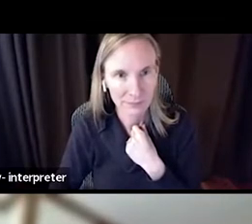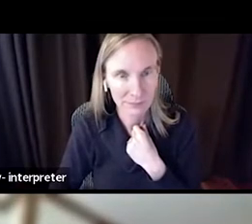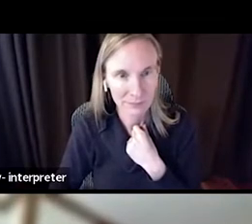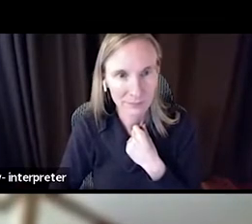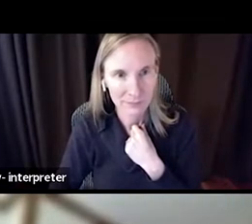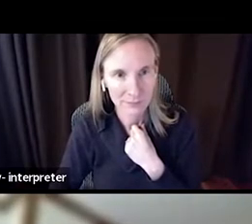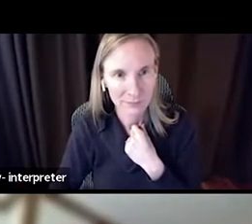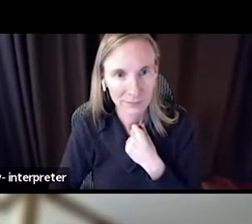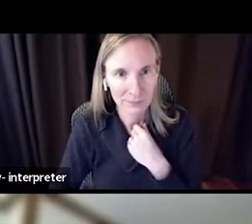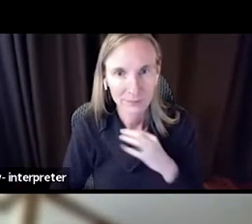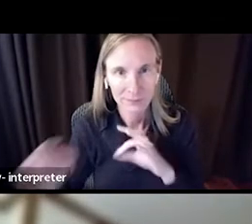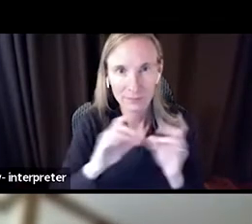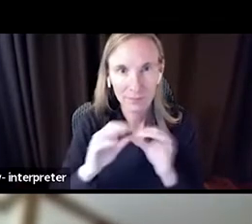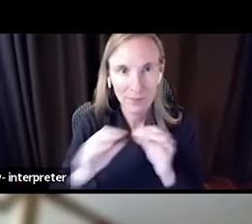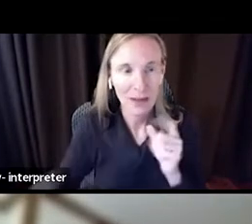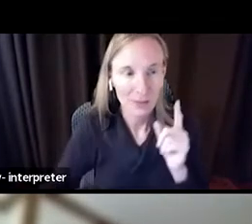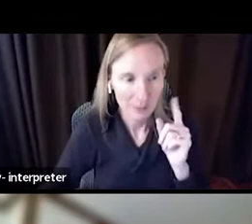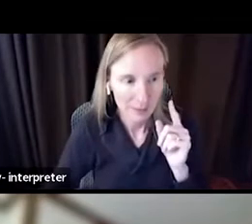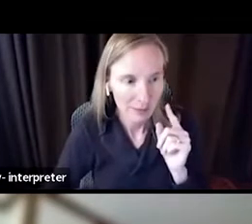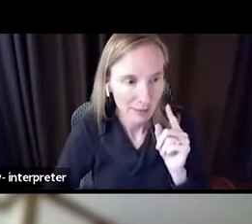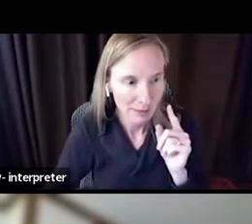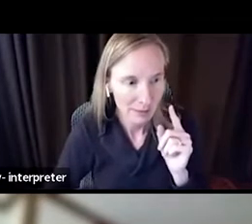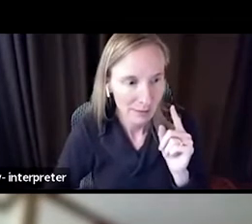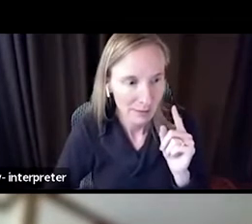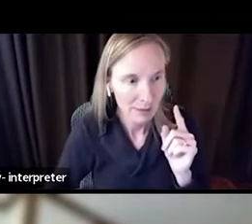will that disrupt the interpreter?